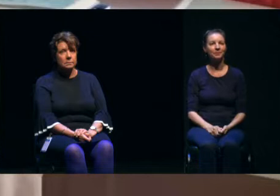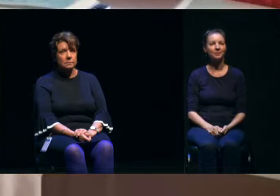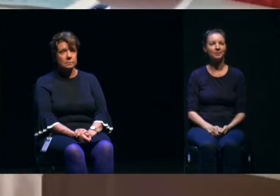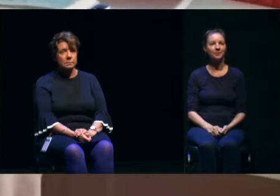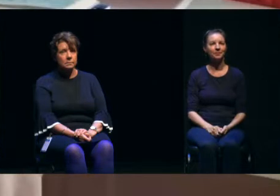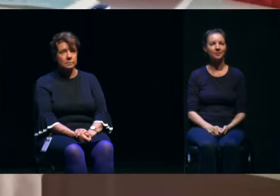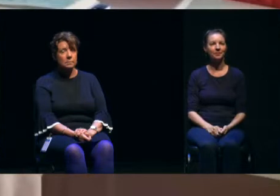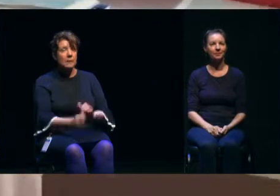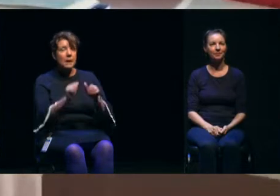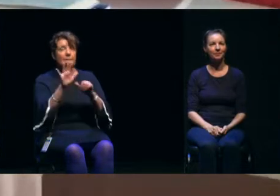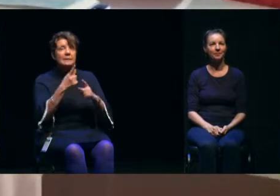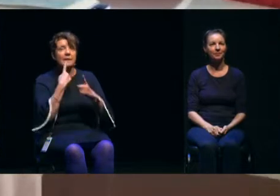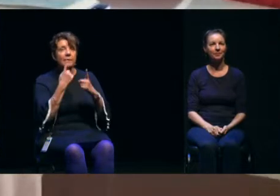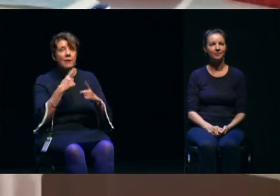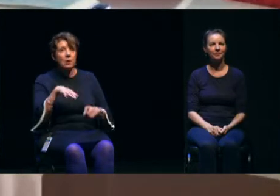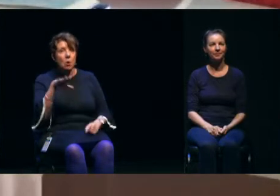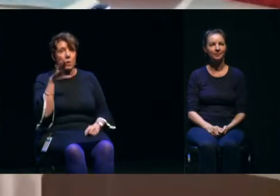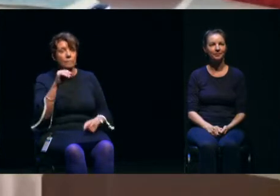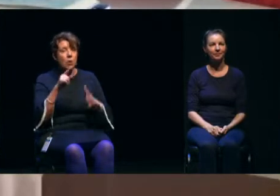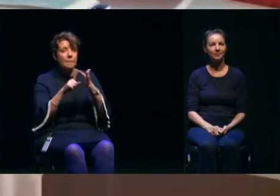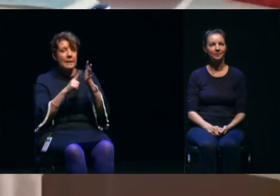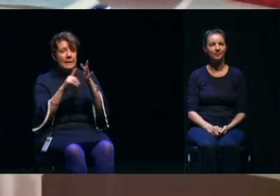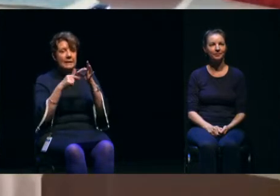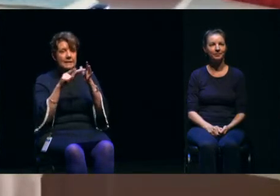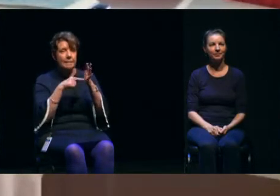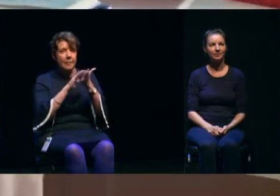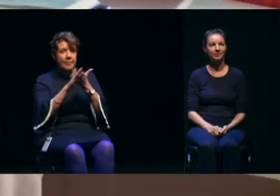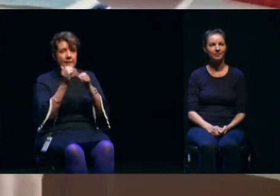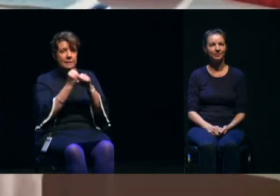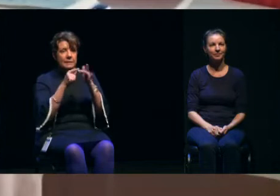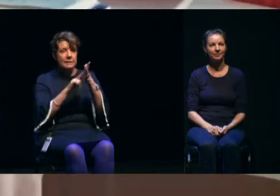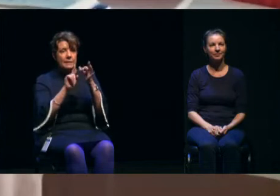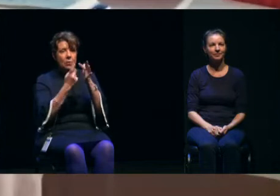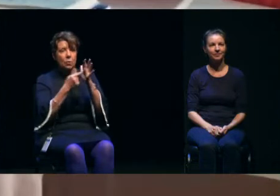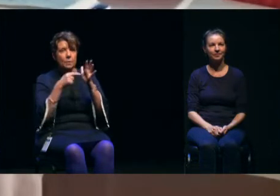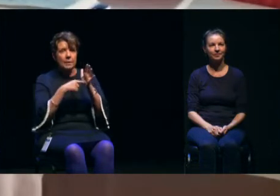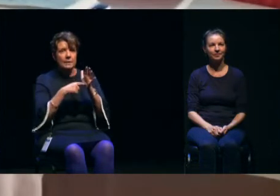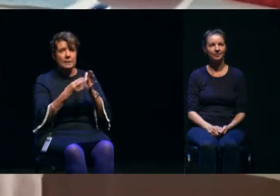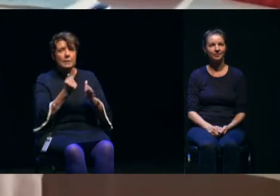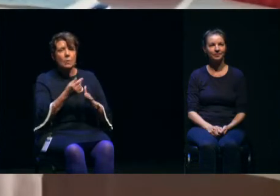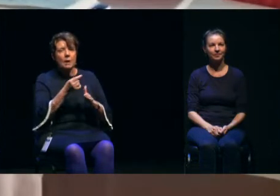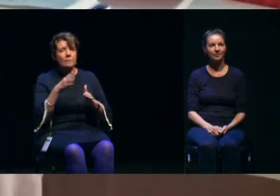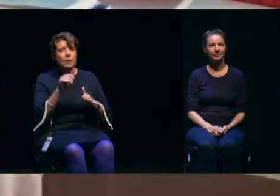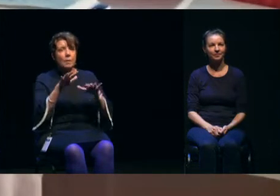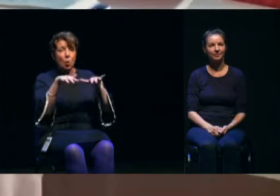The best advice, I heard it from Elizabeth Gilbert. Someone from the audience asked her, and she said,